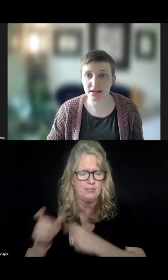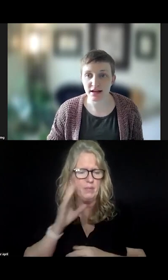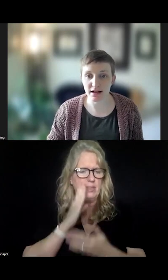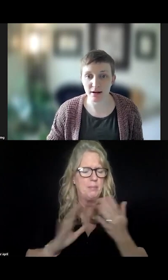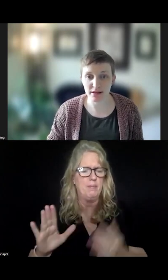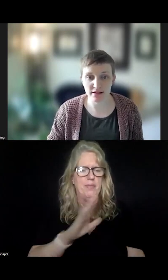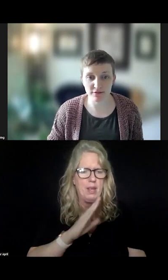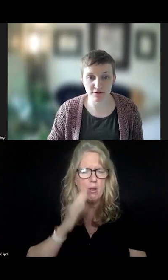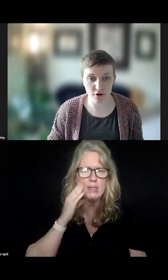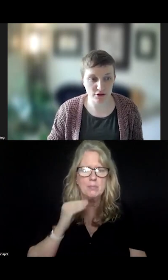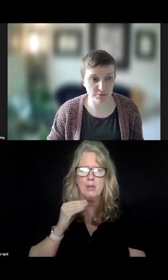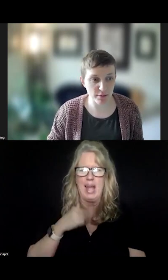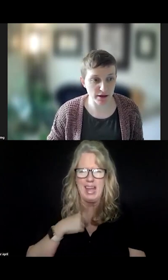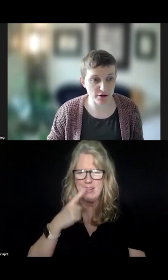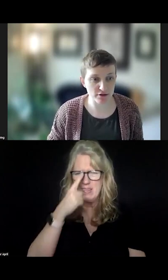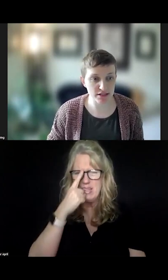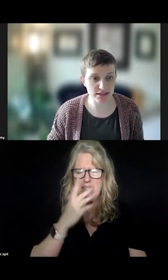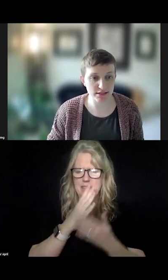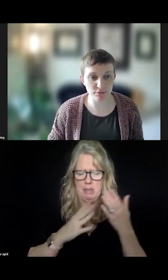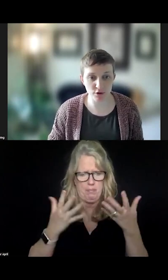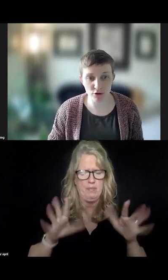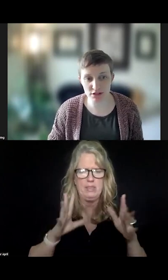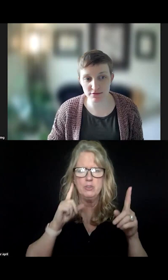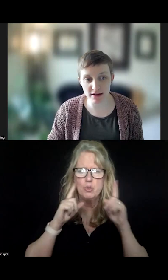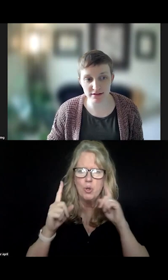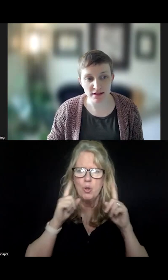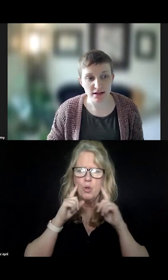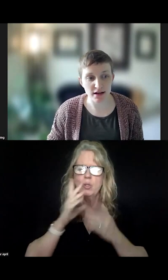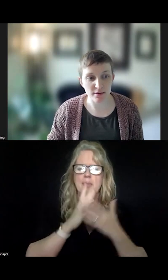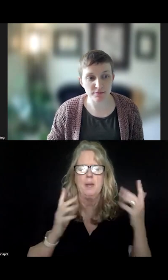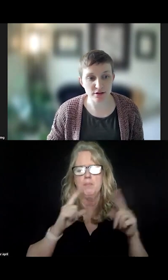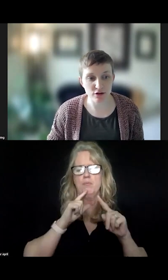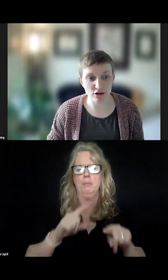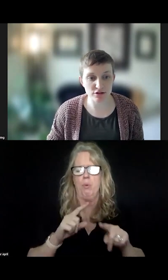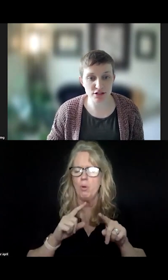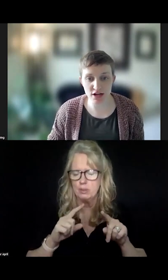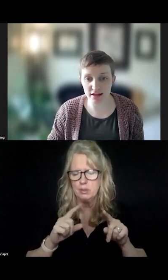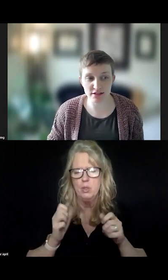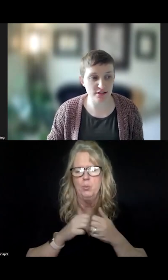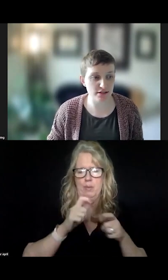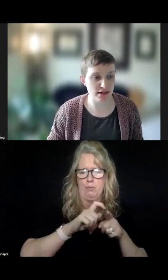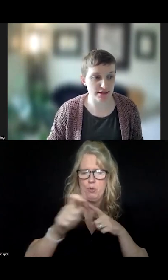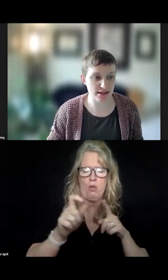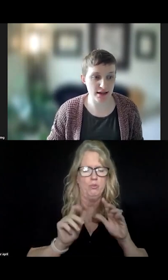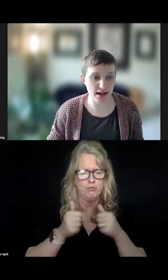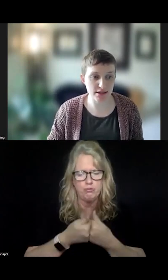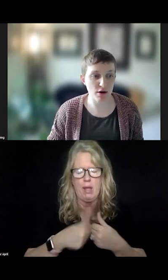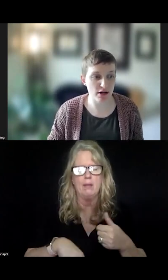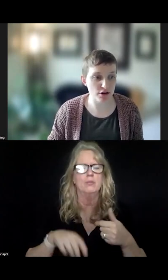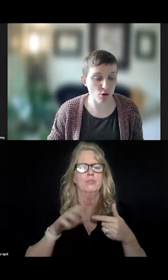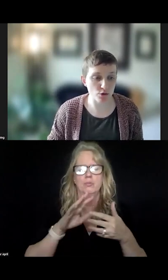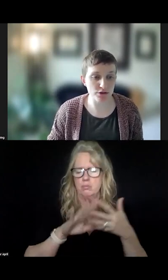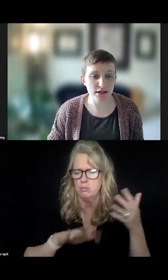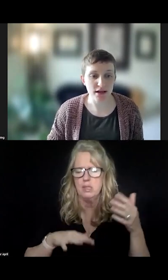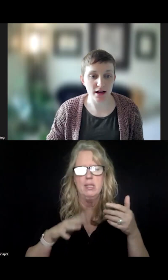experience. I think folks have probably heard some reports around callers' challenges as they wait